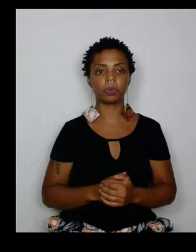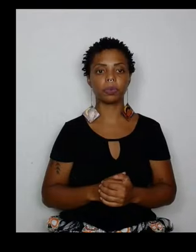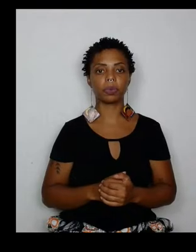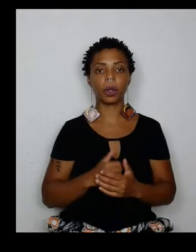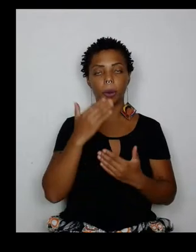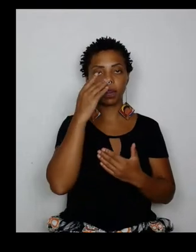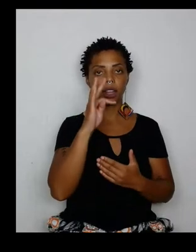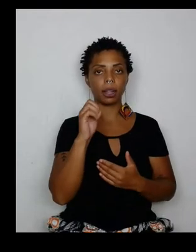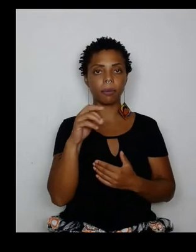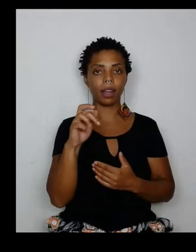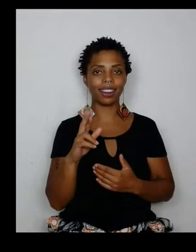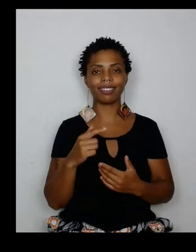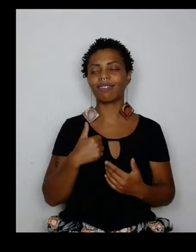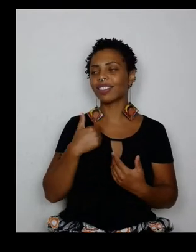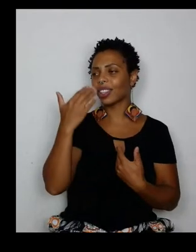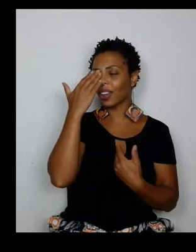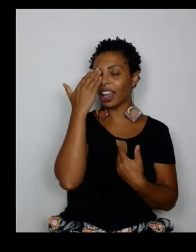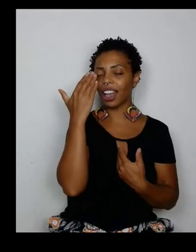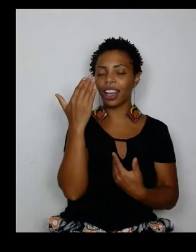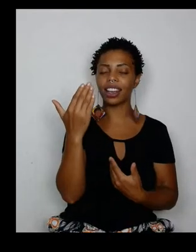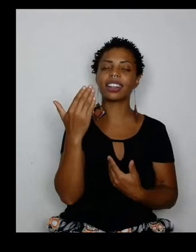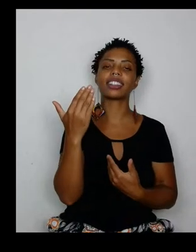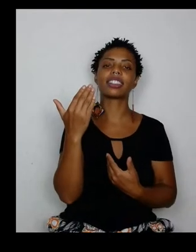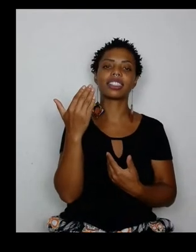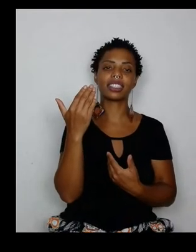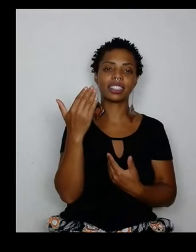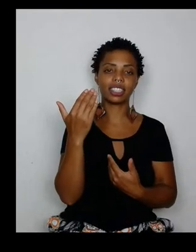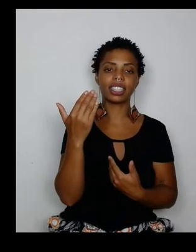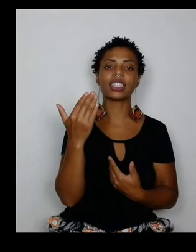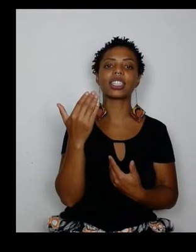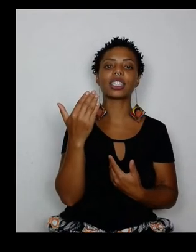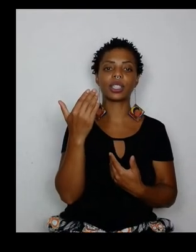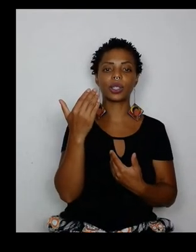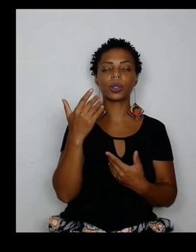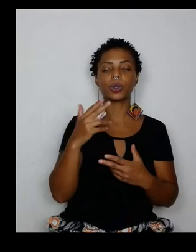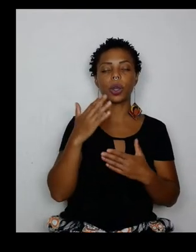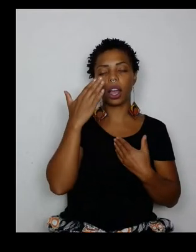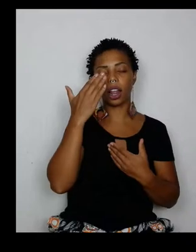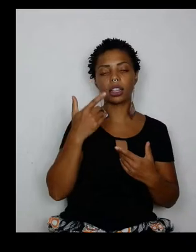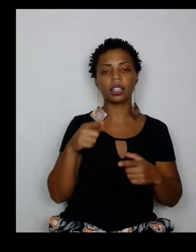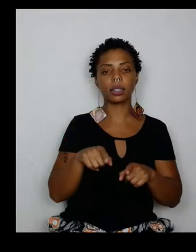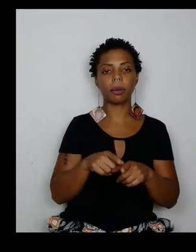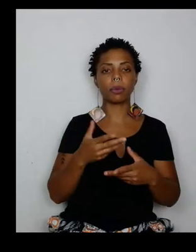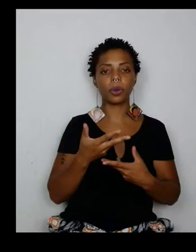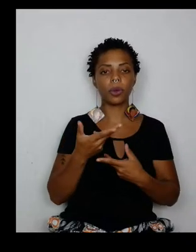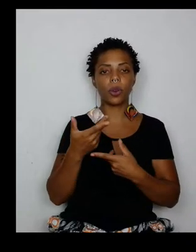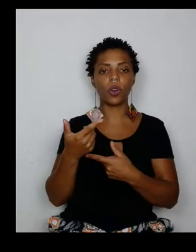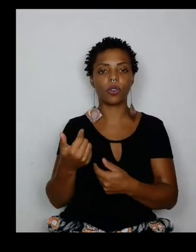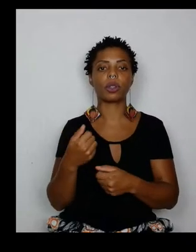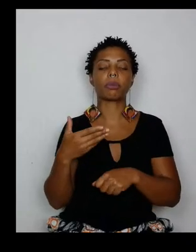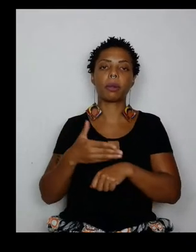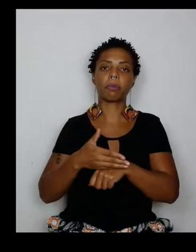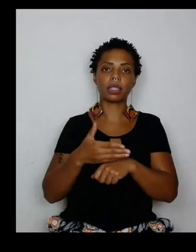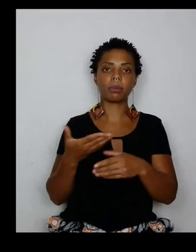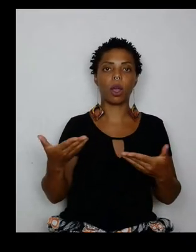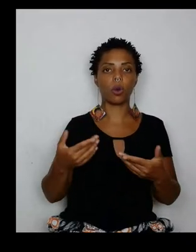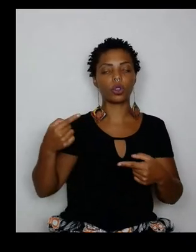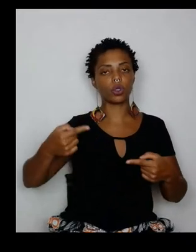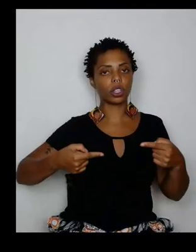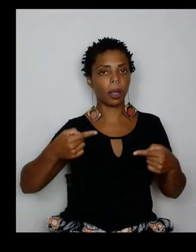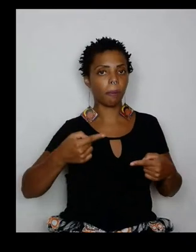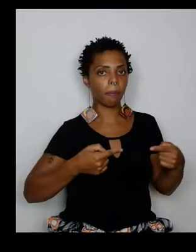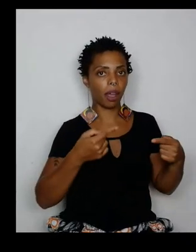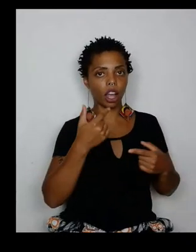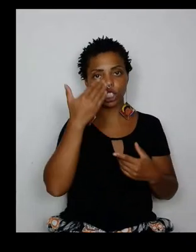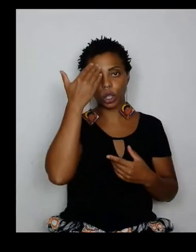thank you so much and thanks very much for inviting me to be part of this conversation i'm coming at the end of a very long day i'm not sure how much